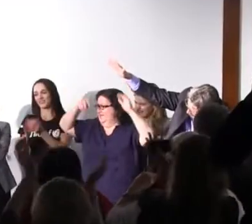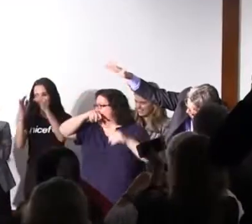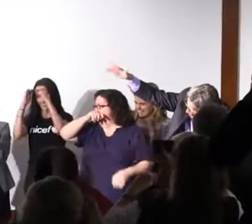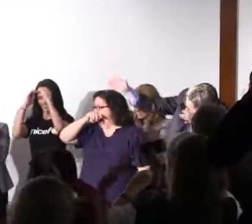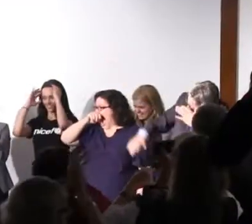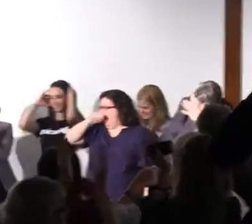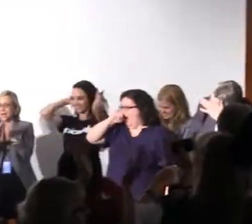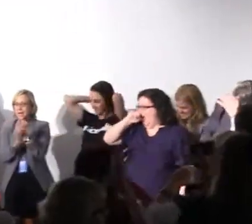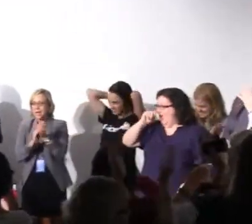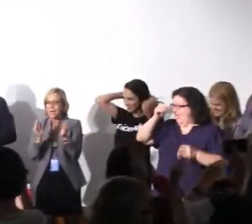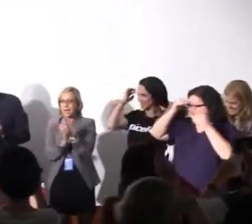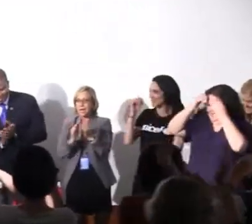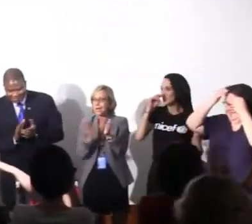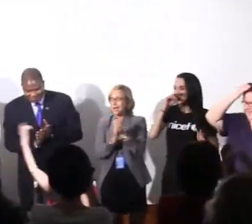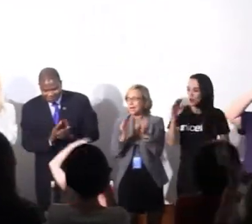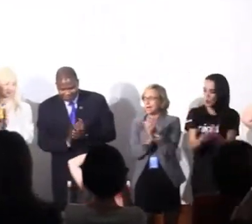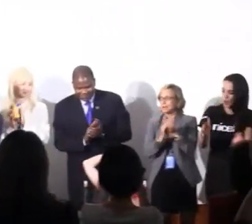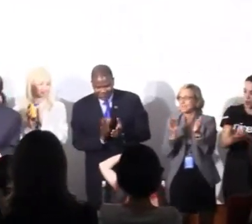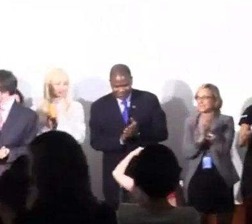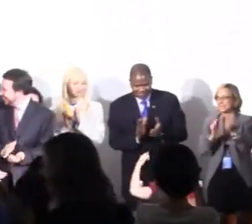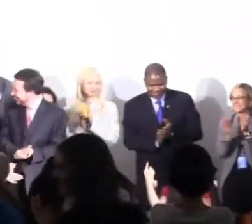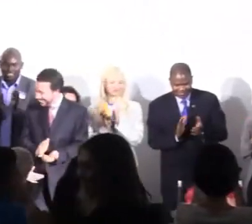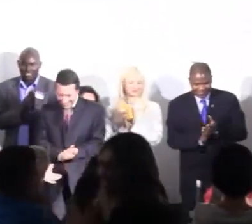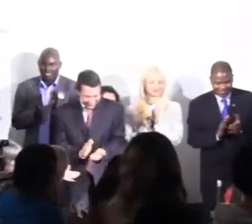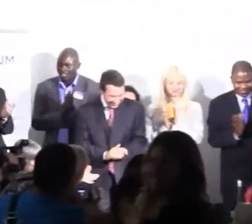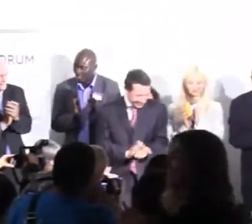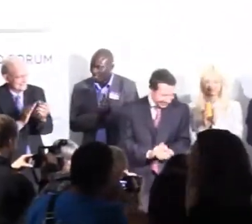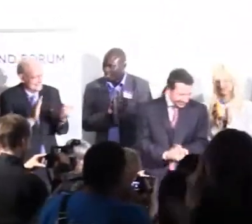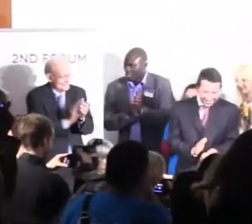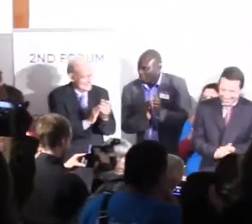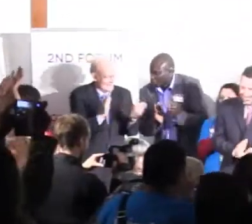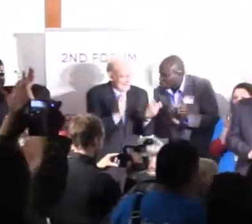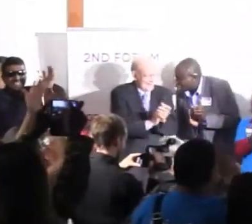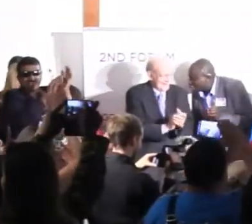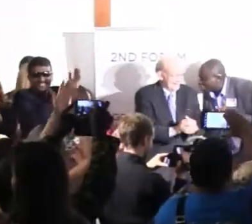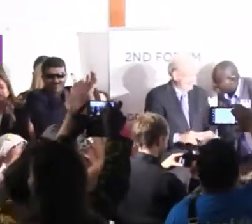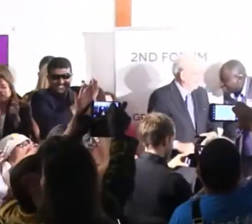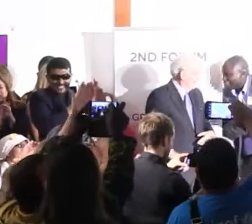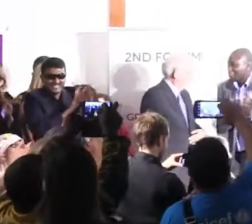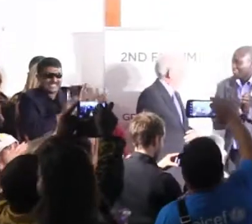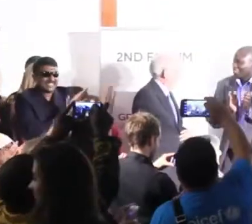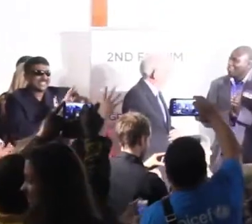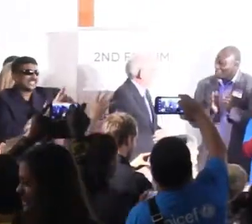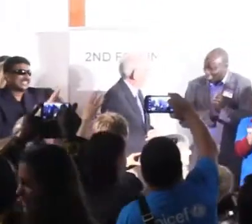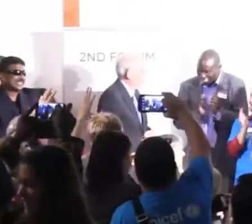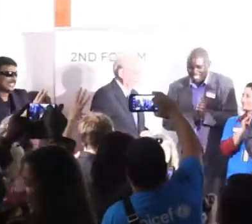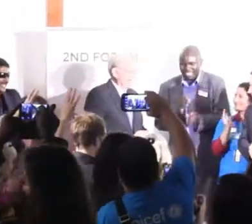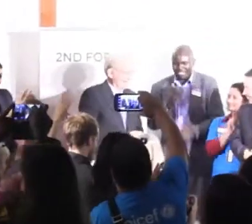And congratulations to all of my dancers. Thank you so much.